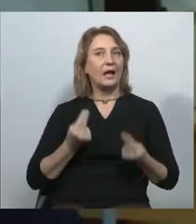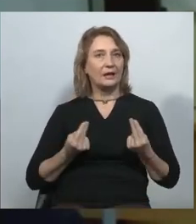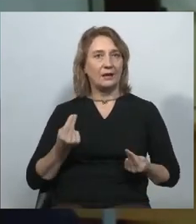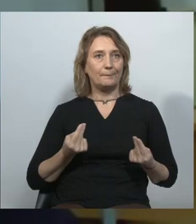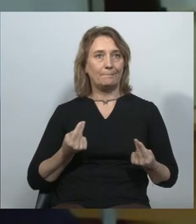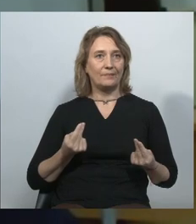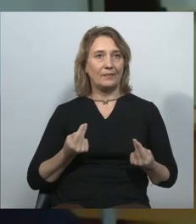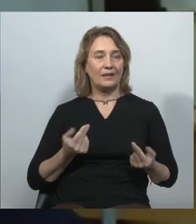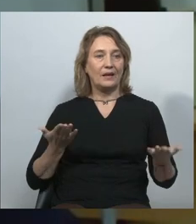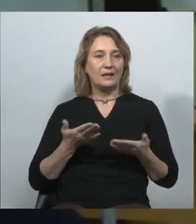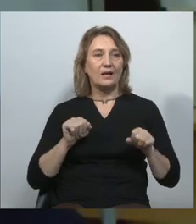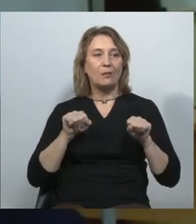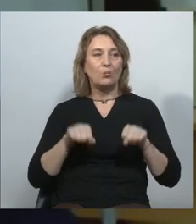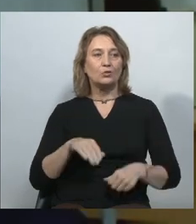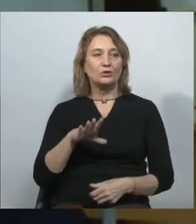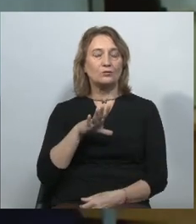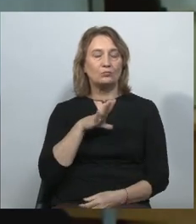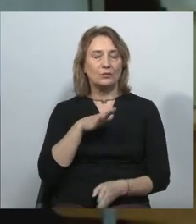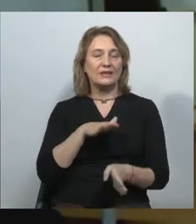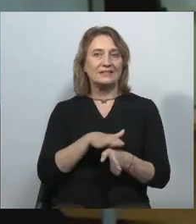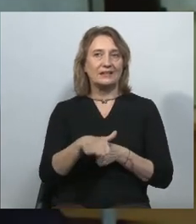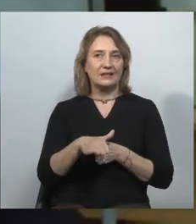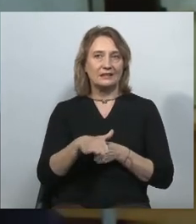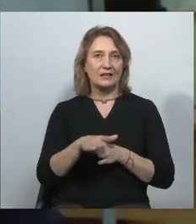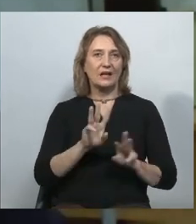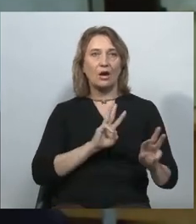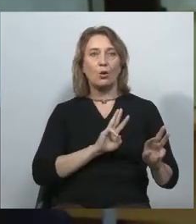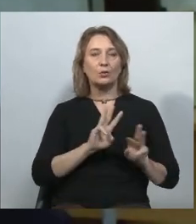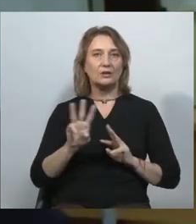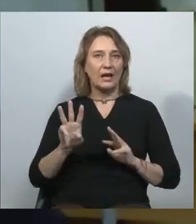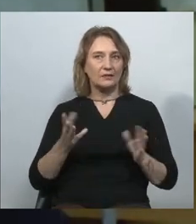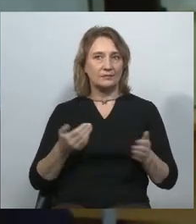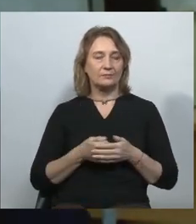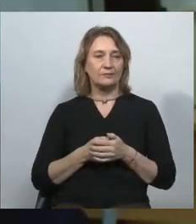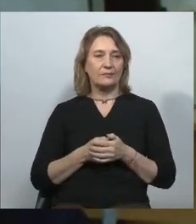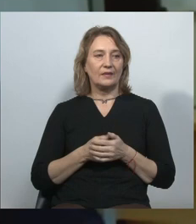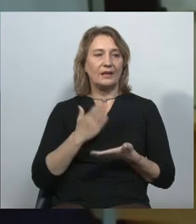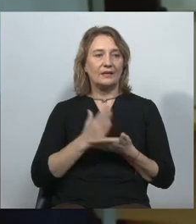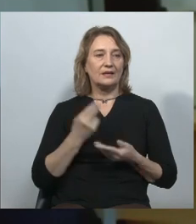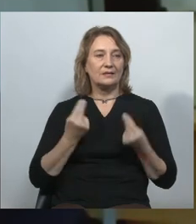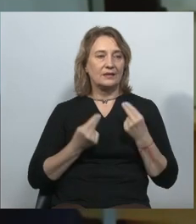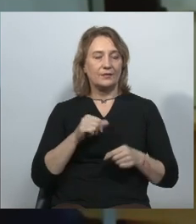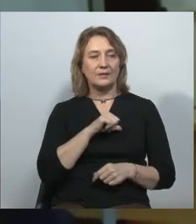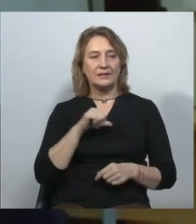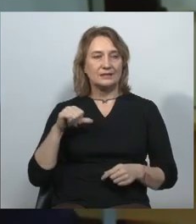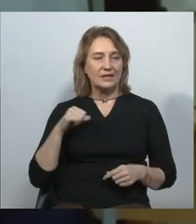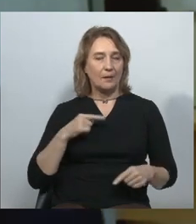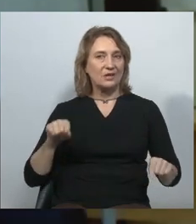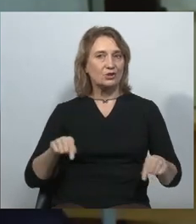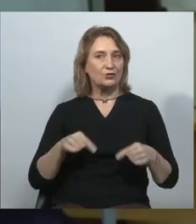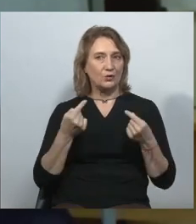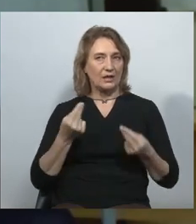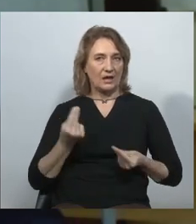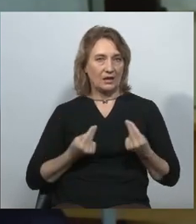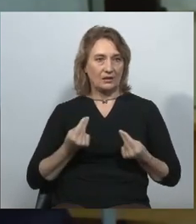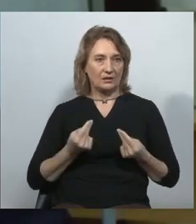This is a game which can be played online and offline. There are games